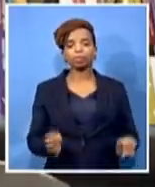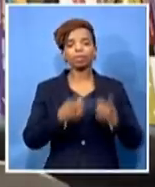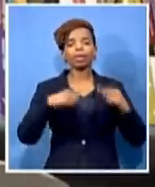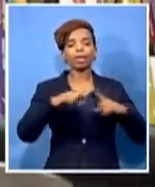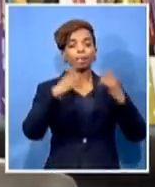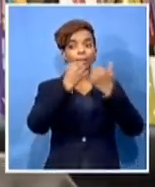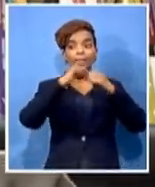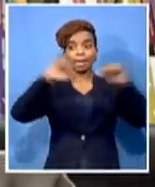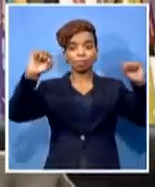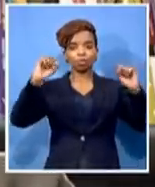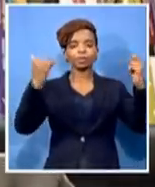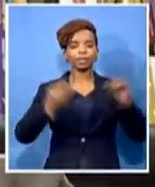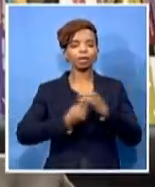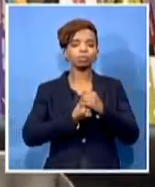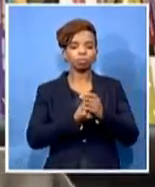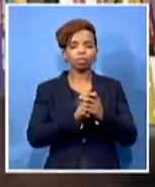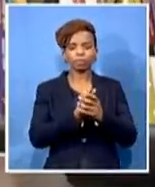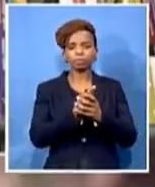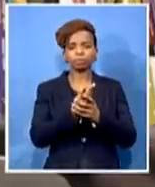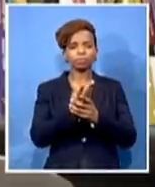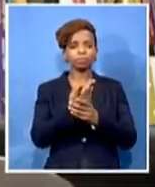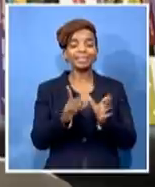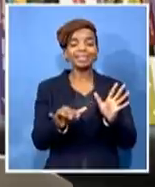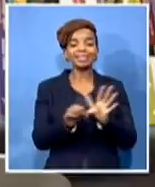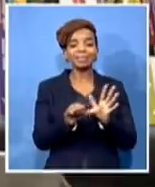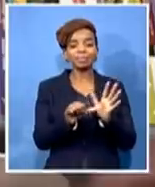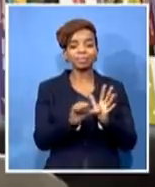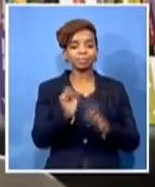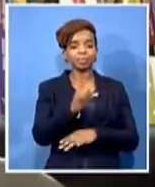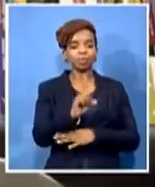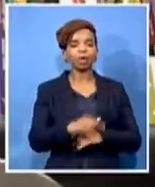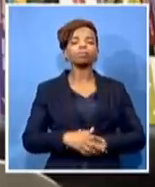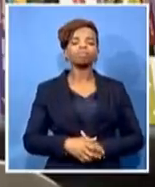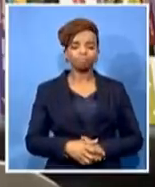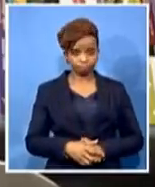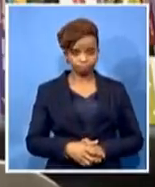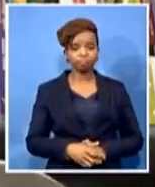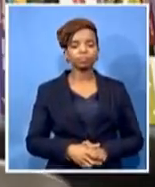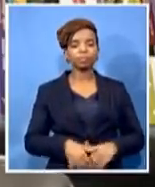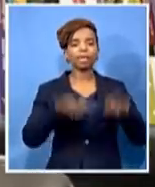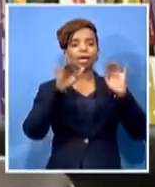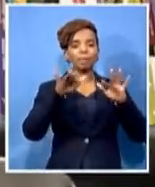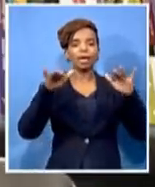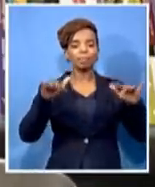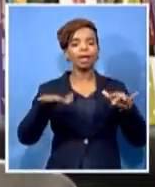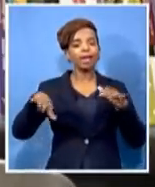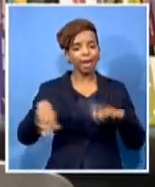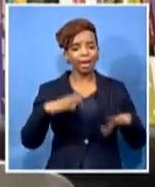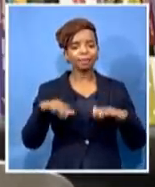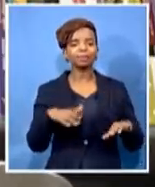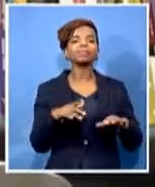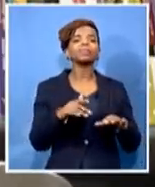allow citizens to actively participate in the body politic of South Africa. And for me, I think